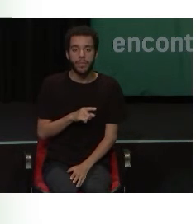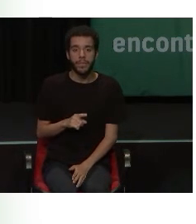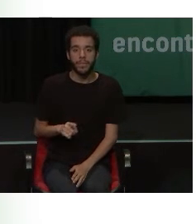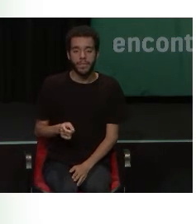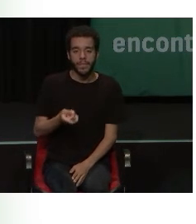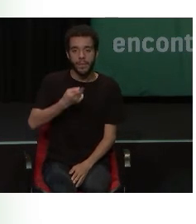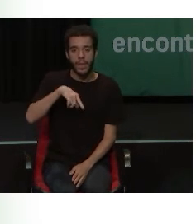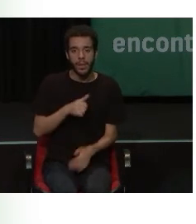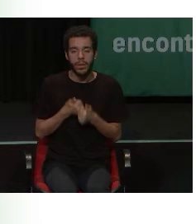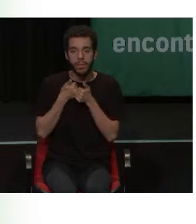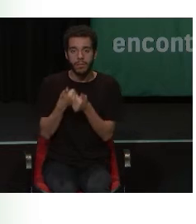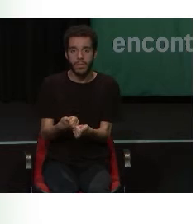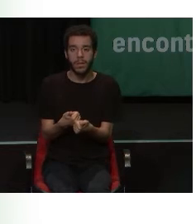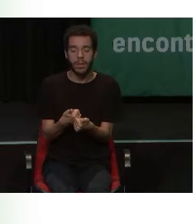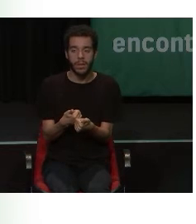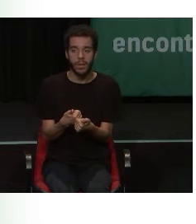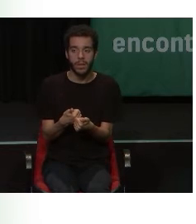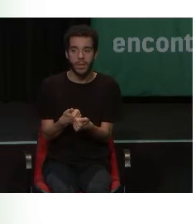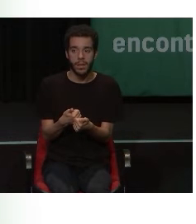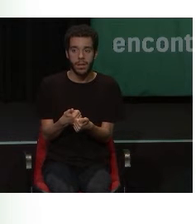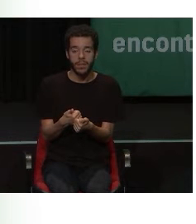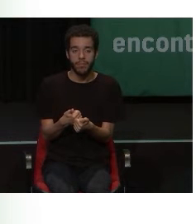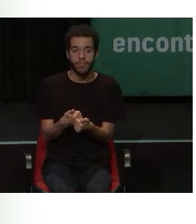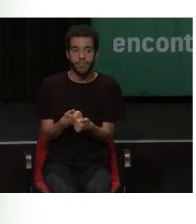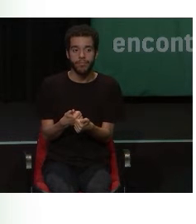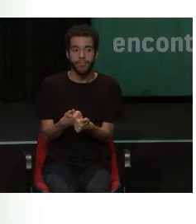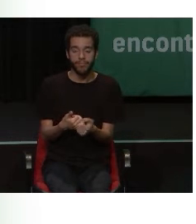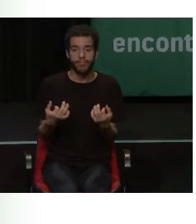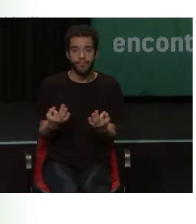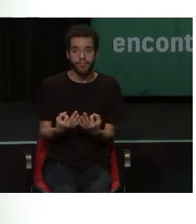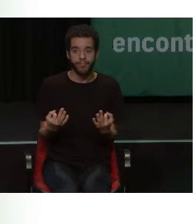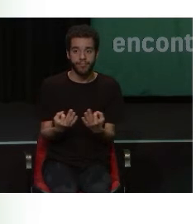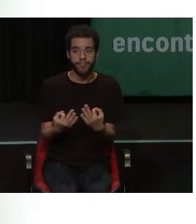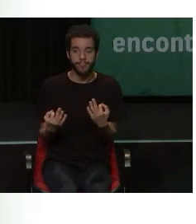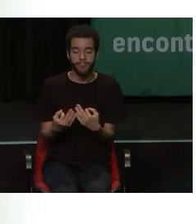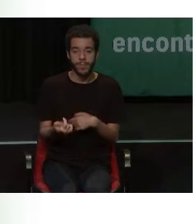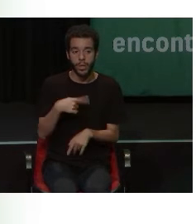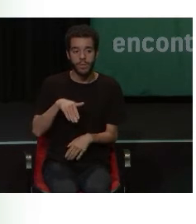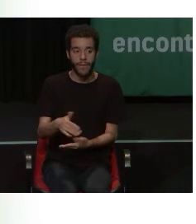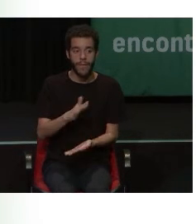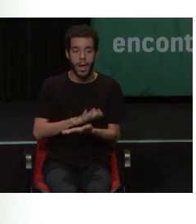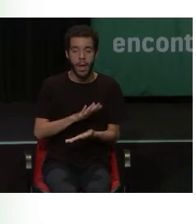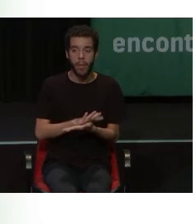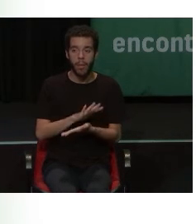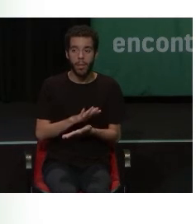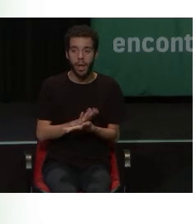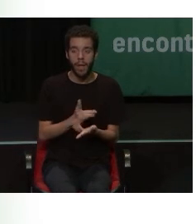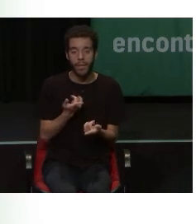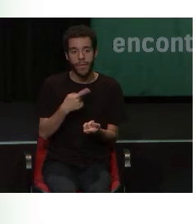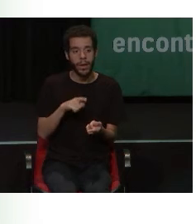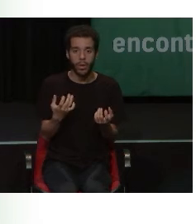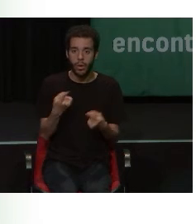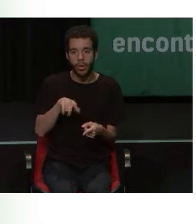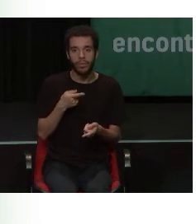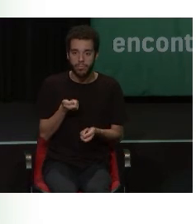a acompanhar o we estado are following até up estamos the state of the iremos art, publicar and we will proximamente, be estamos a publishing avançar pouco because we mais.